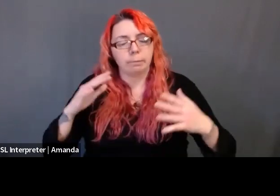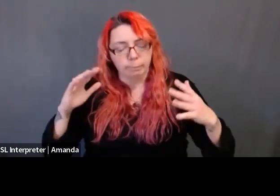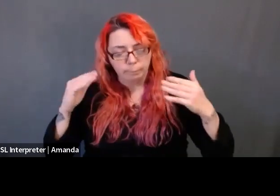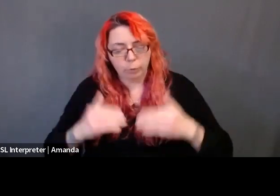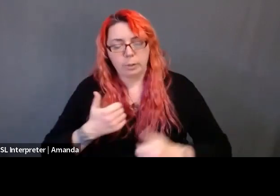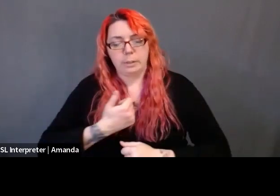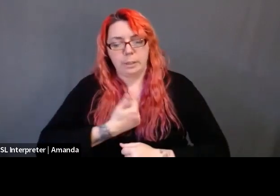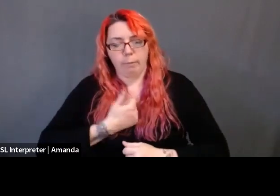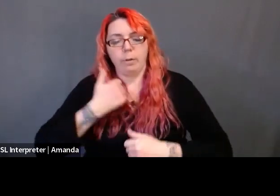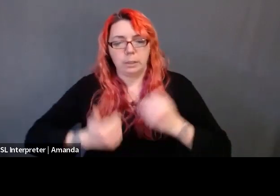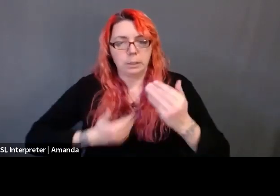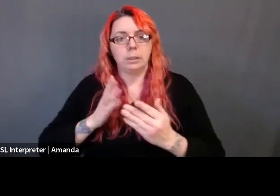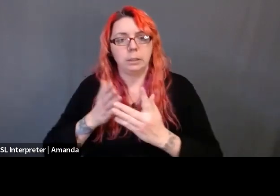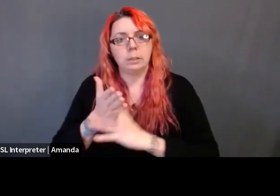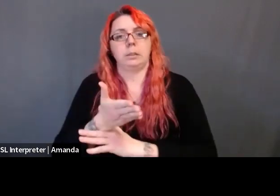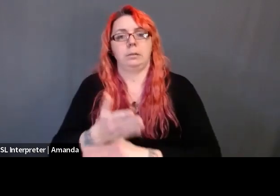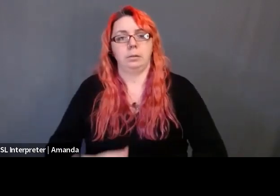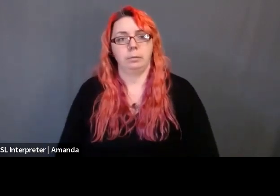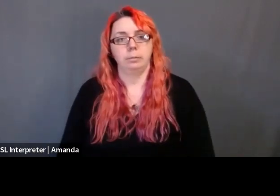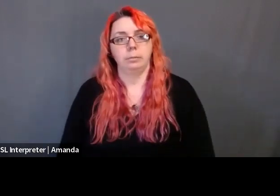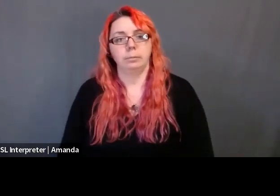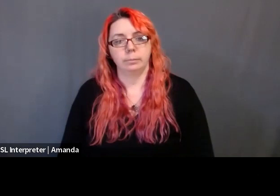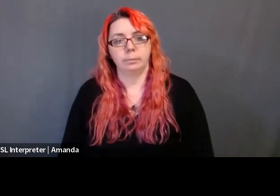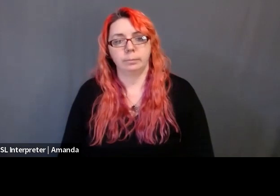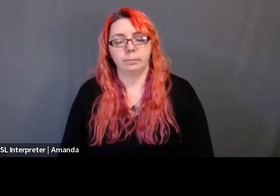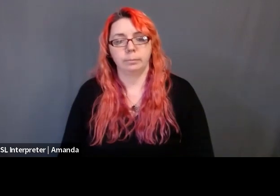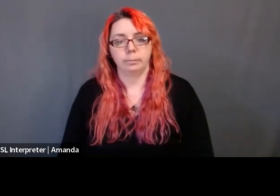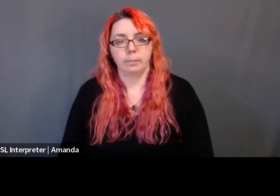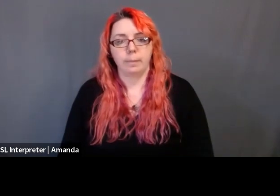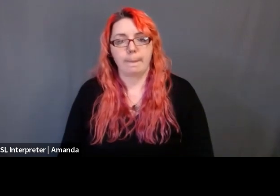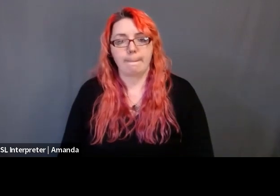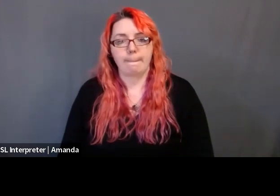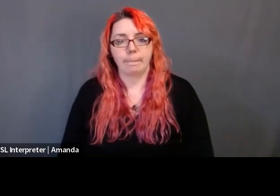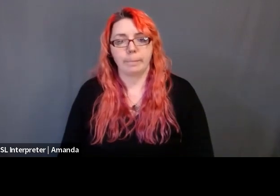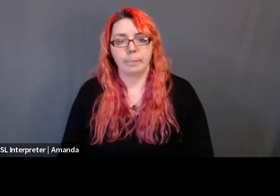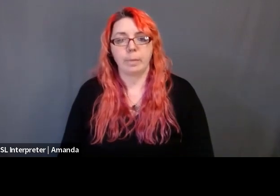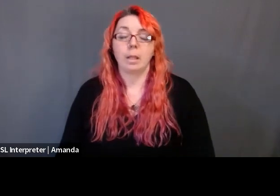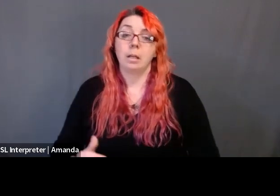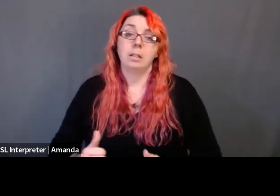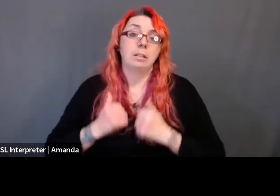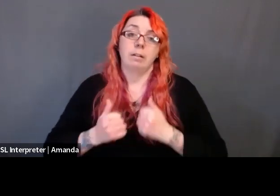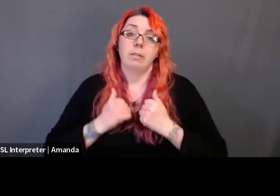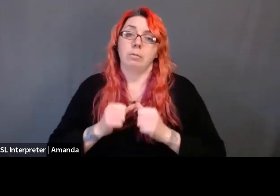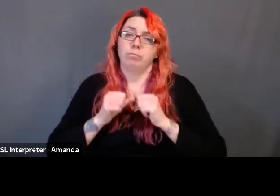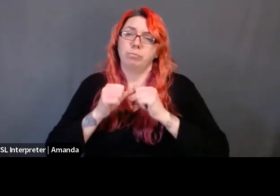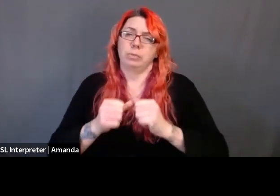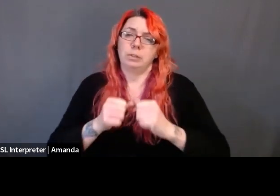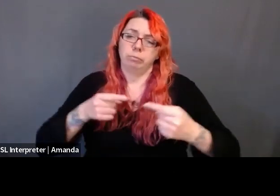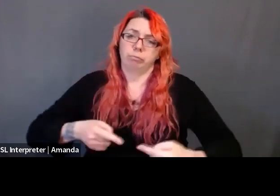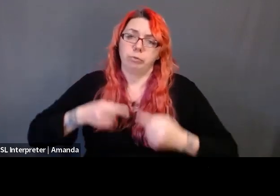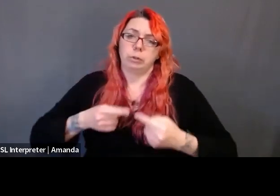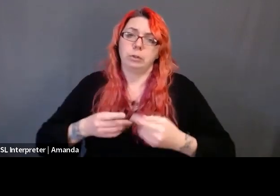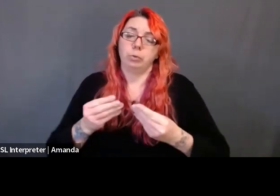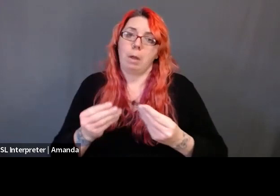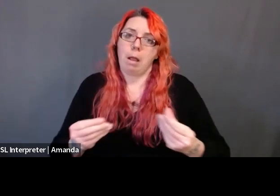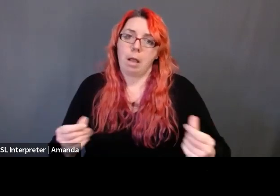example of the sensitivity needed in this moment as survivors like Manuel work on healing through the hurt. Neetu Garsha, Global News,